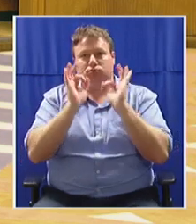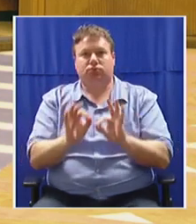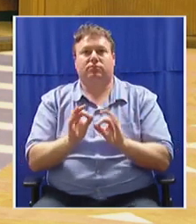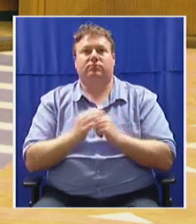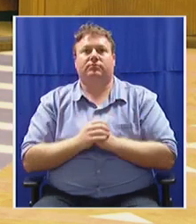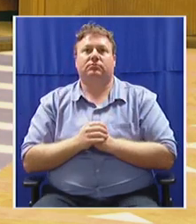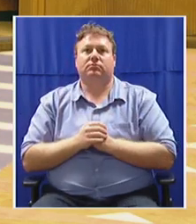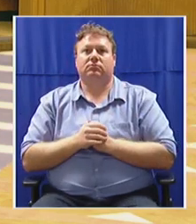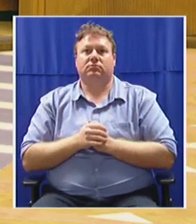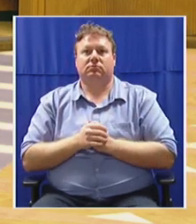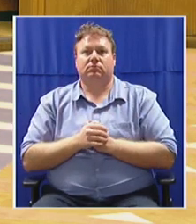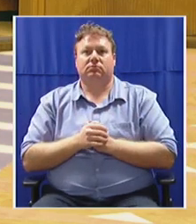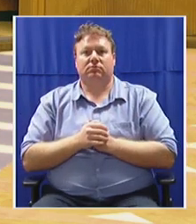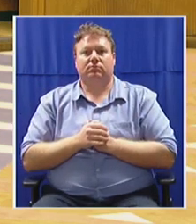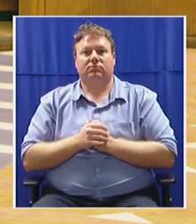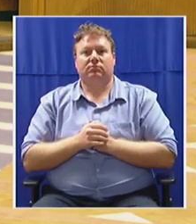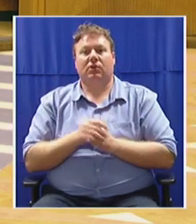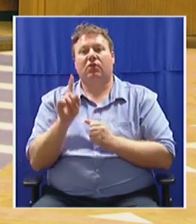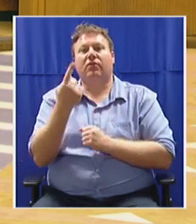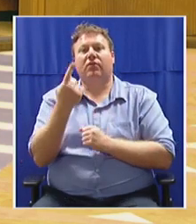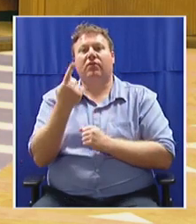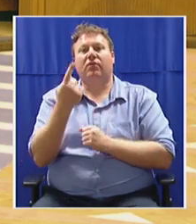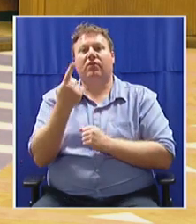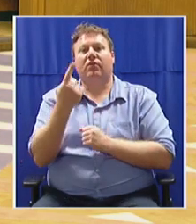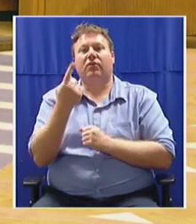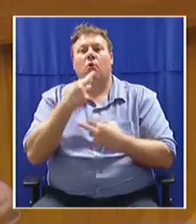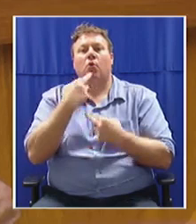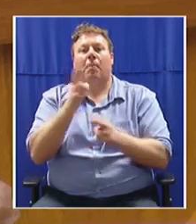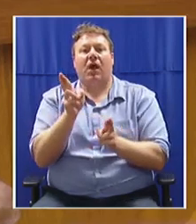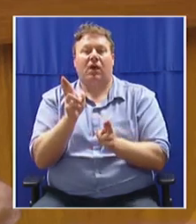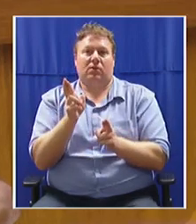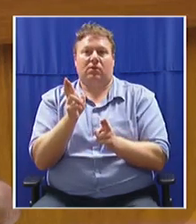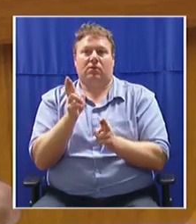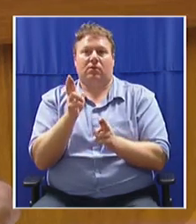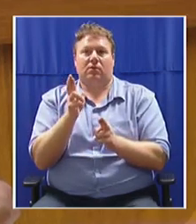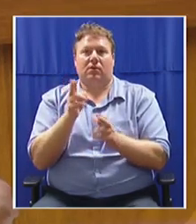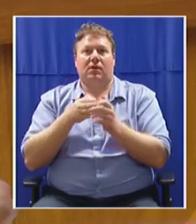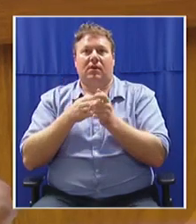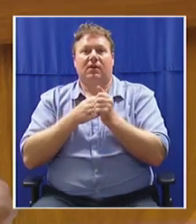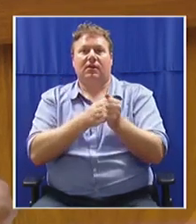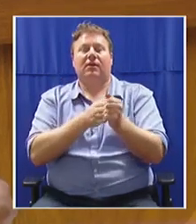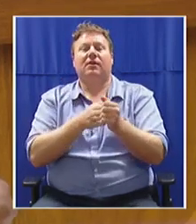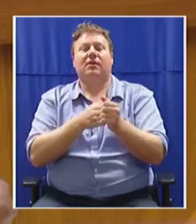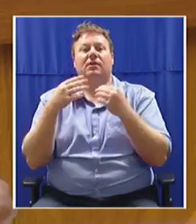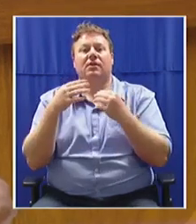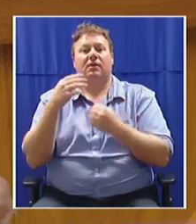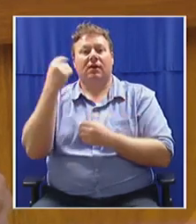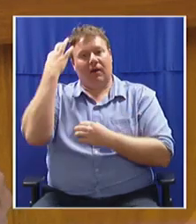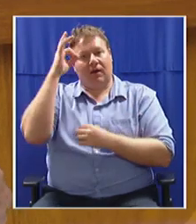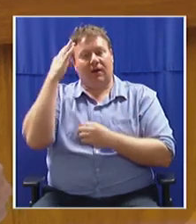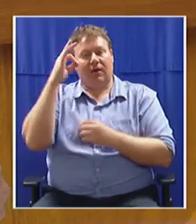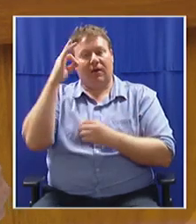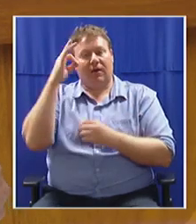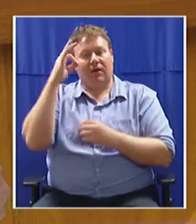As this is the first oral reply of the Leader of Government Business during this term of